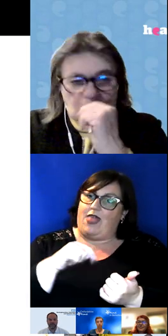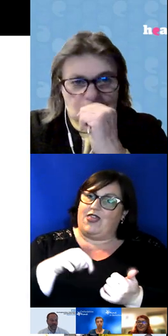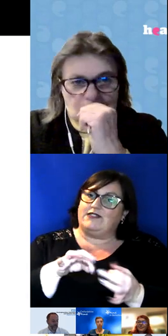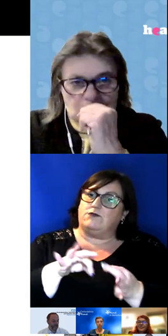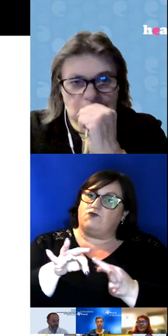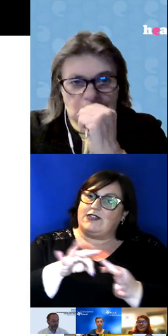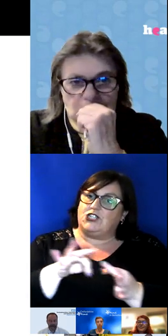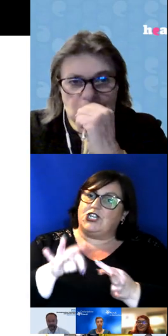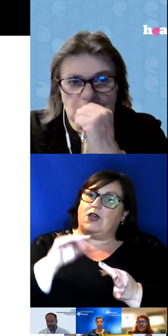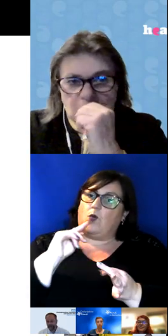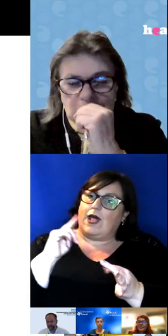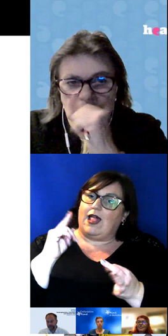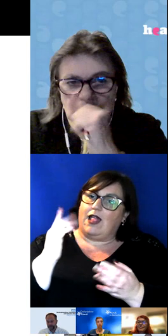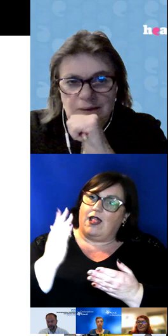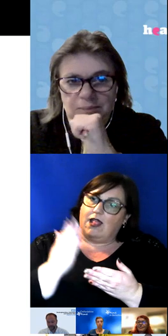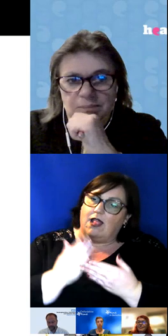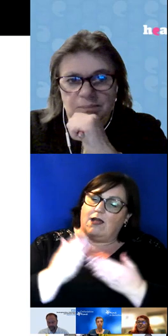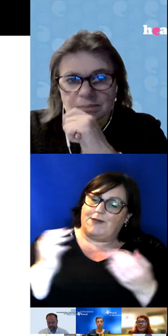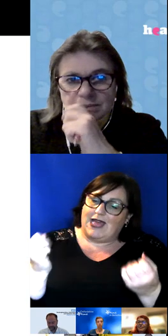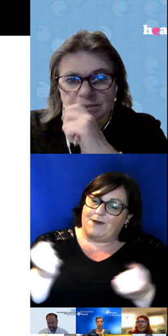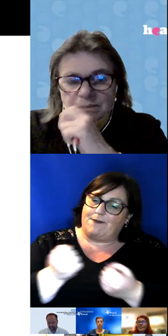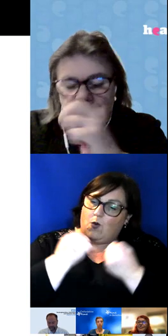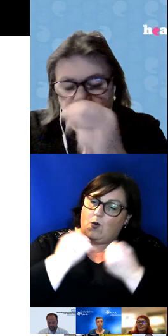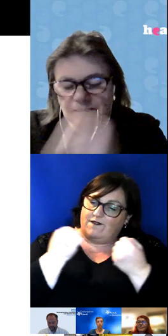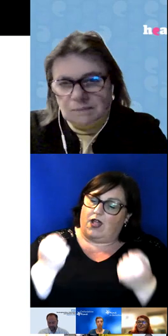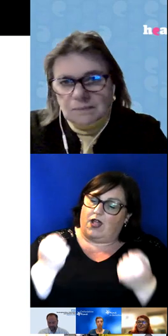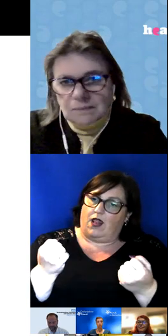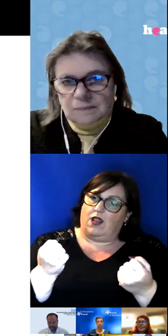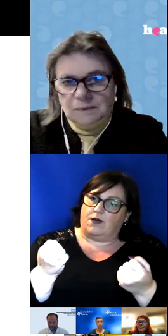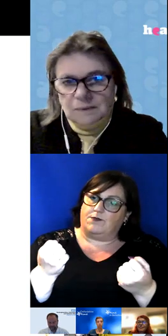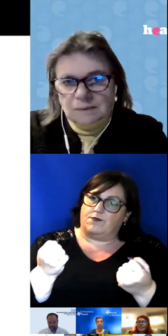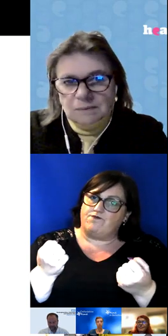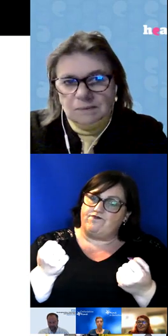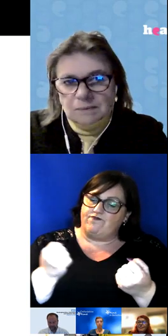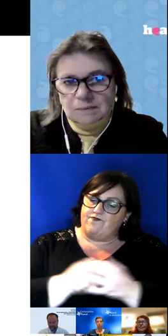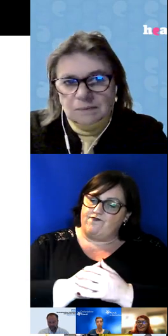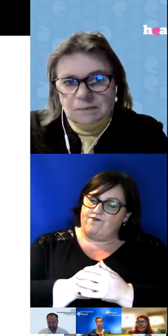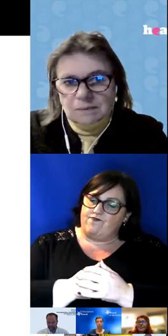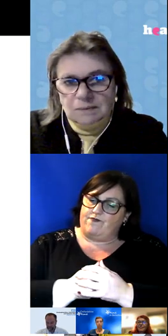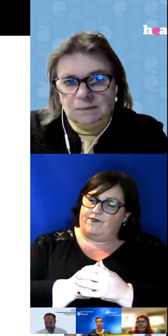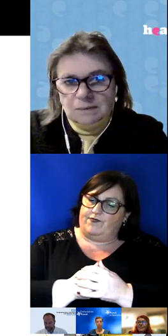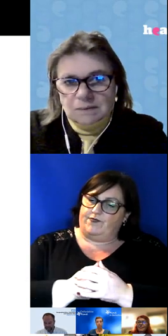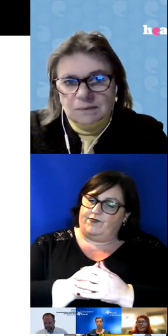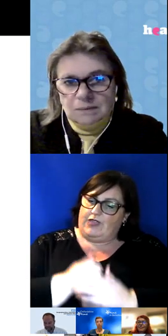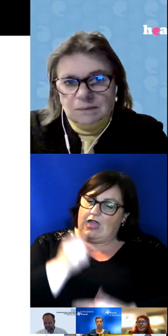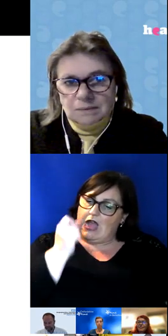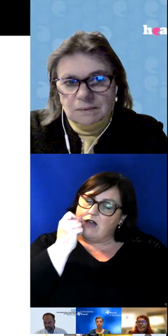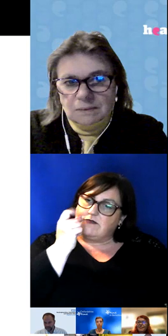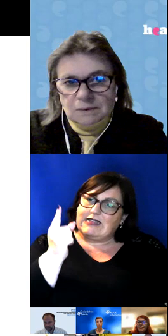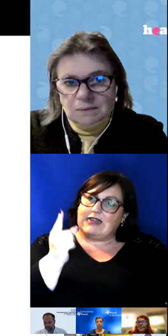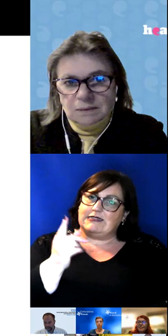about health services per se. It's more wider than that. It's about actually understanding the cultural sensitivities of